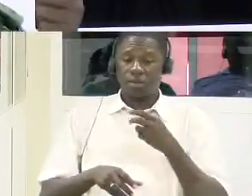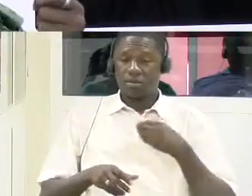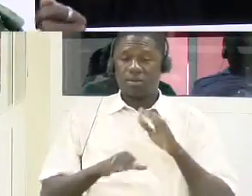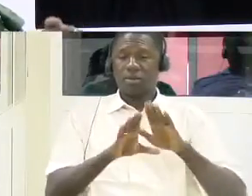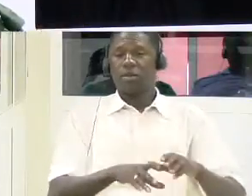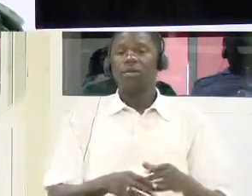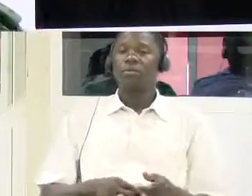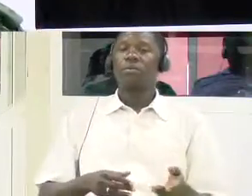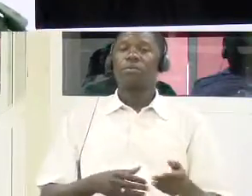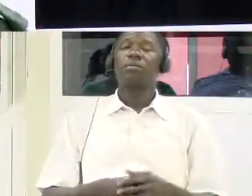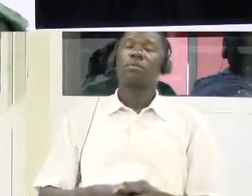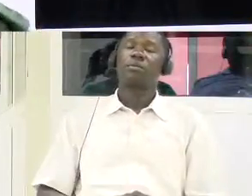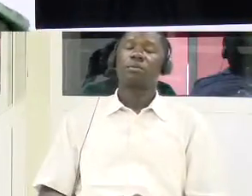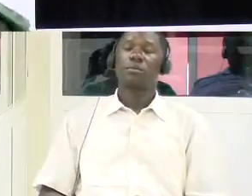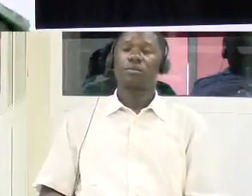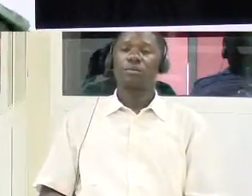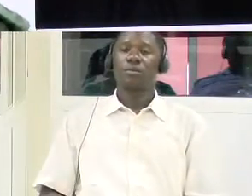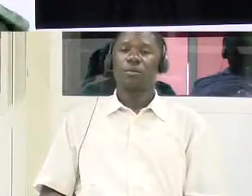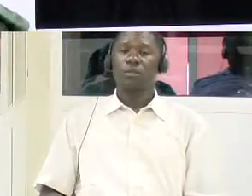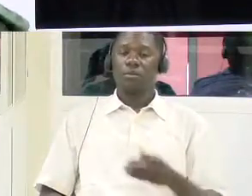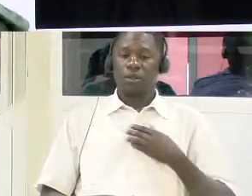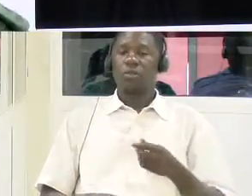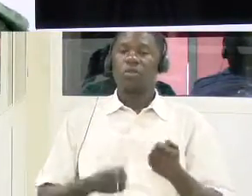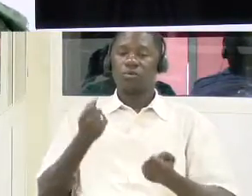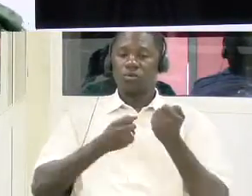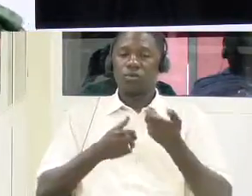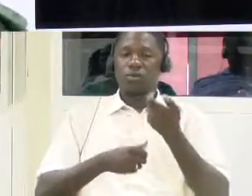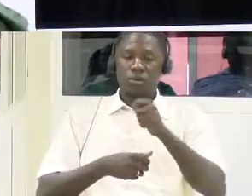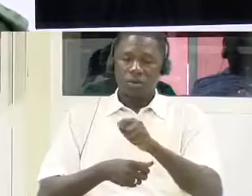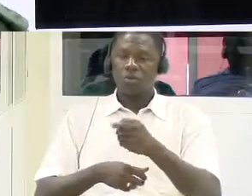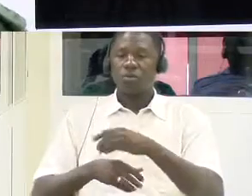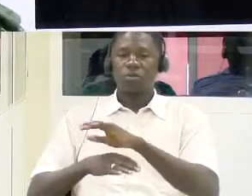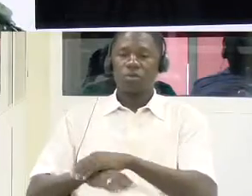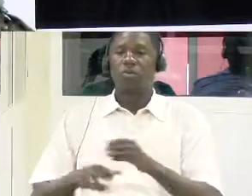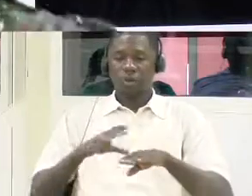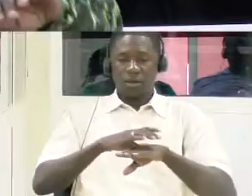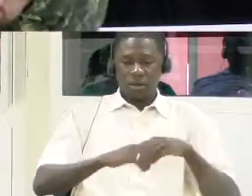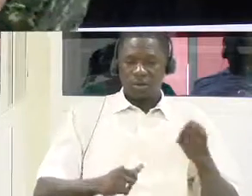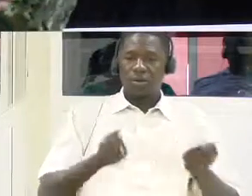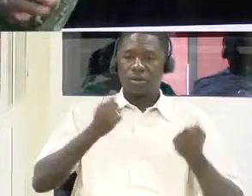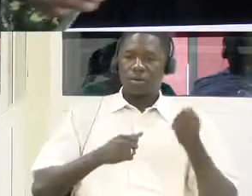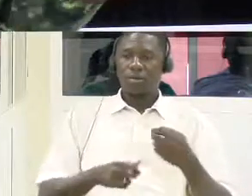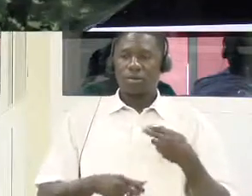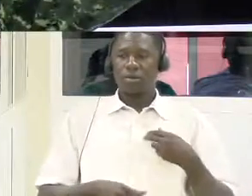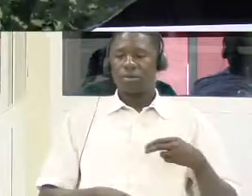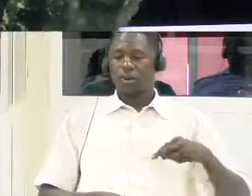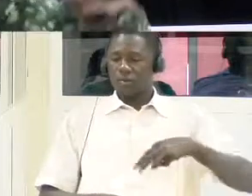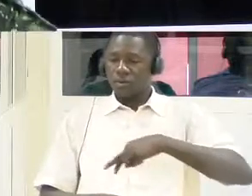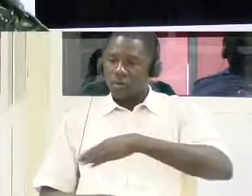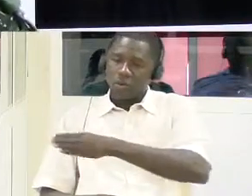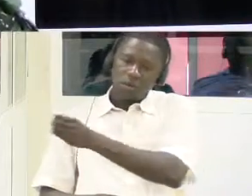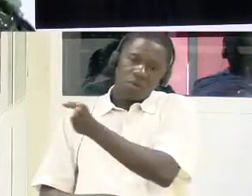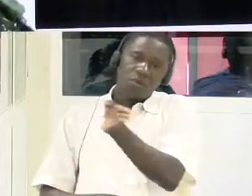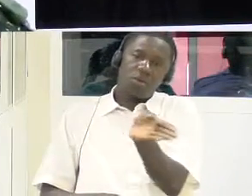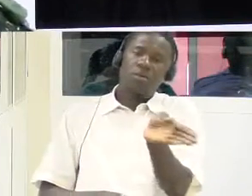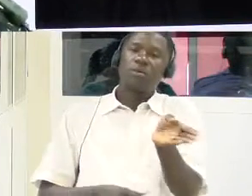I closed the doors of my vehicle. I came down from the car, and I took cover